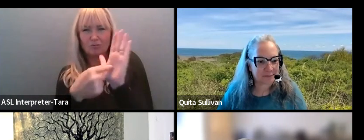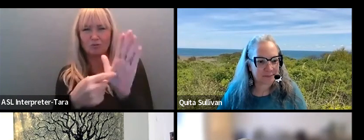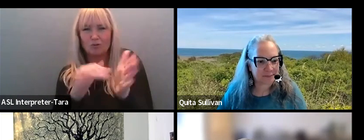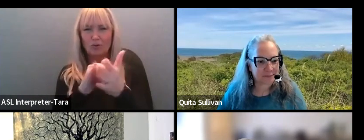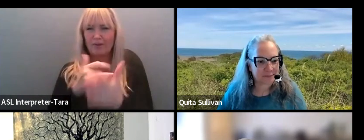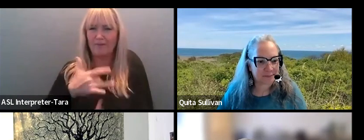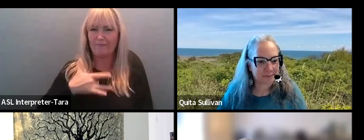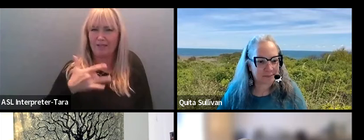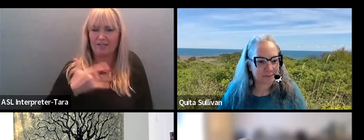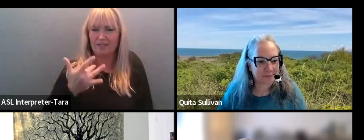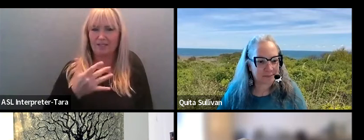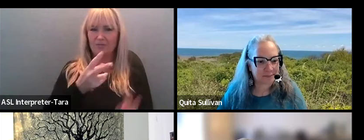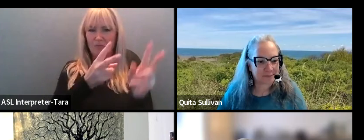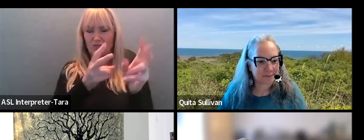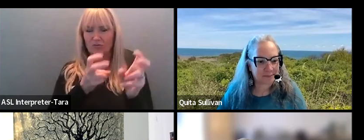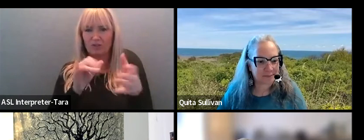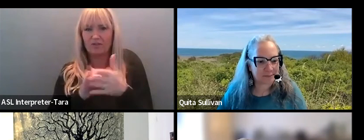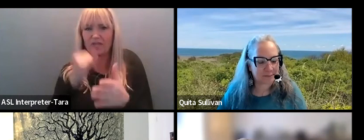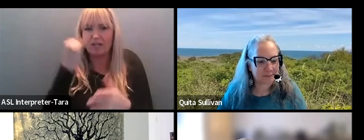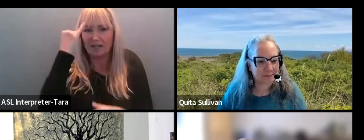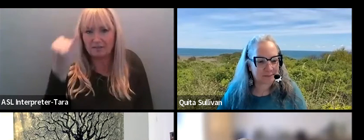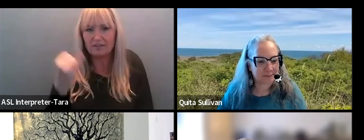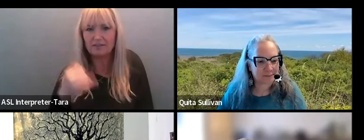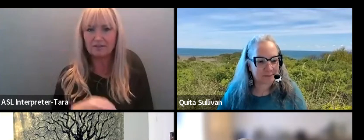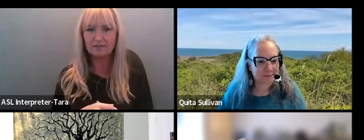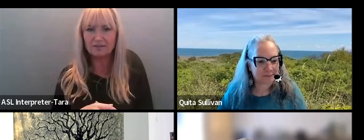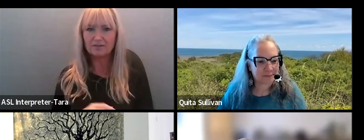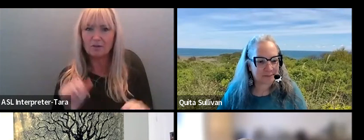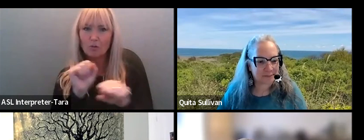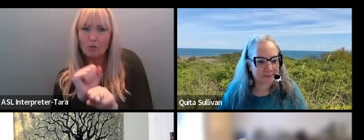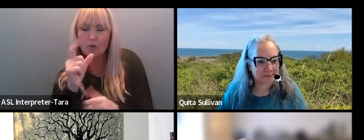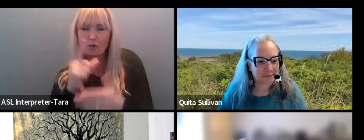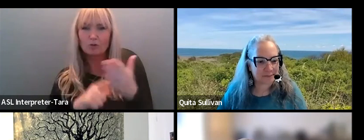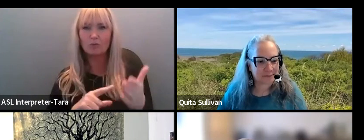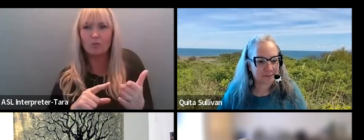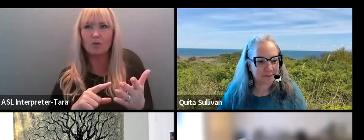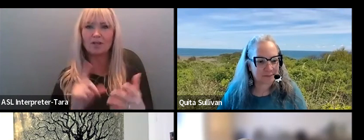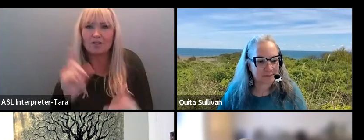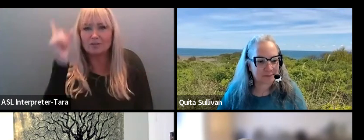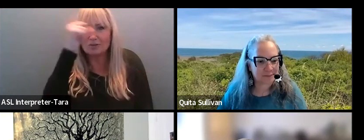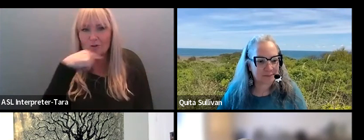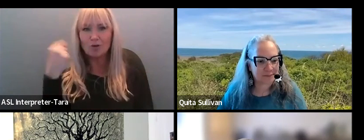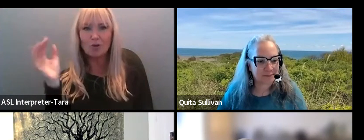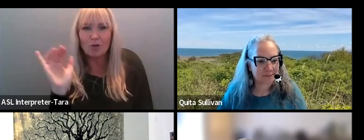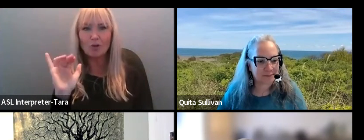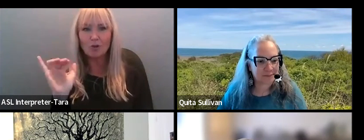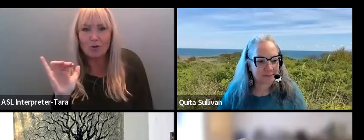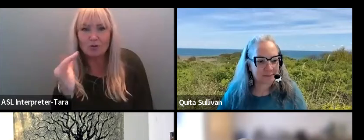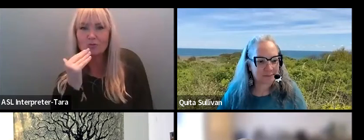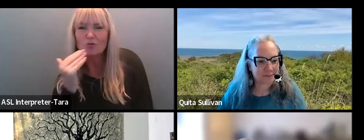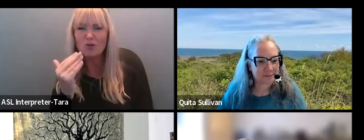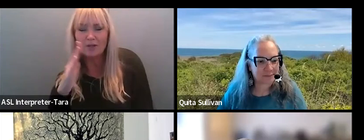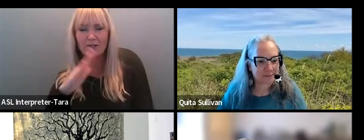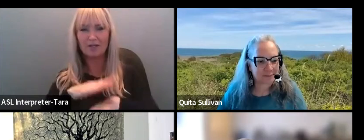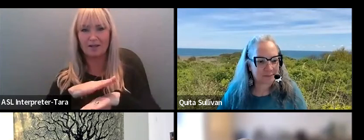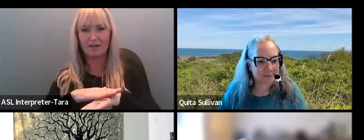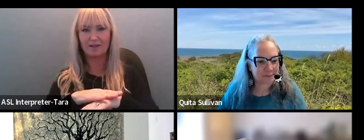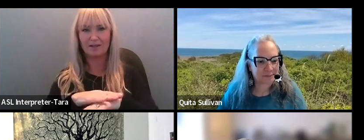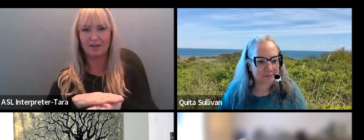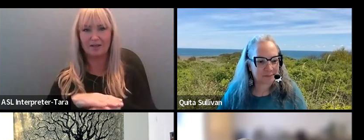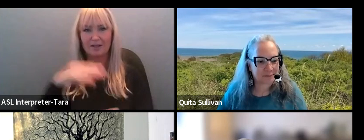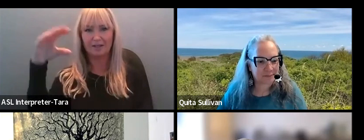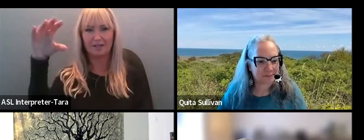that idea and kind of worked with what looked good on camera and what looked good on the set and what could